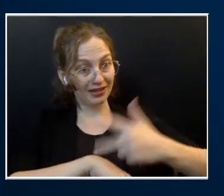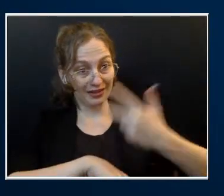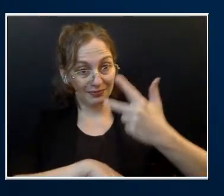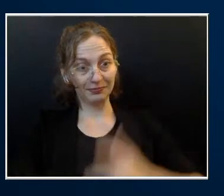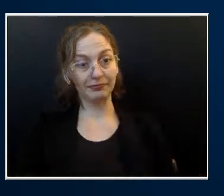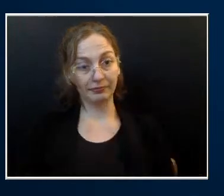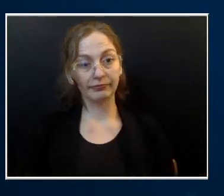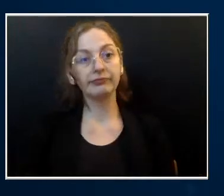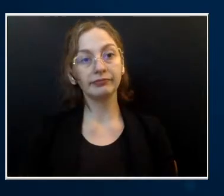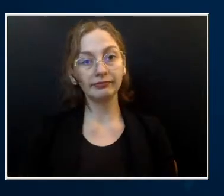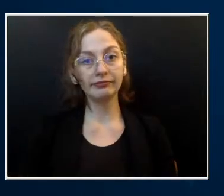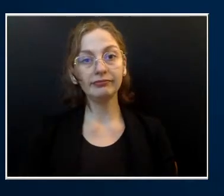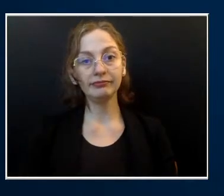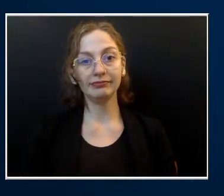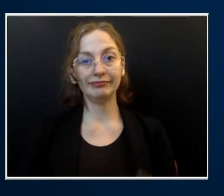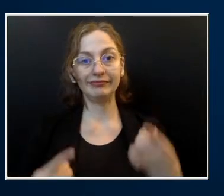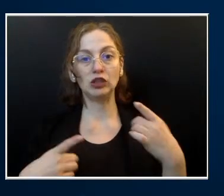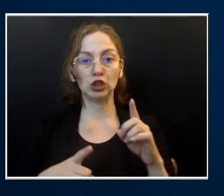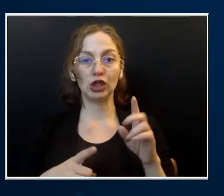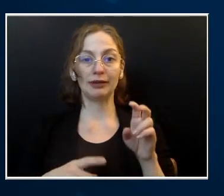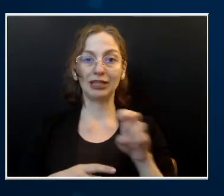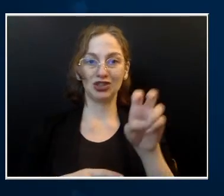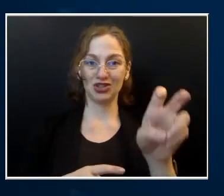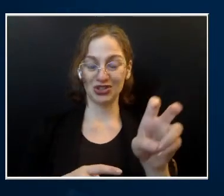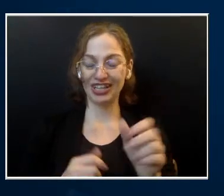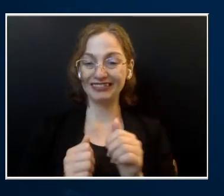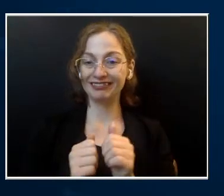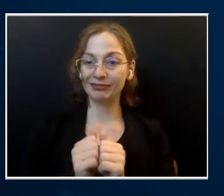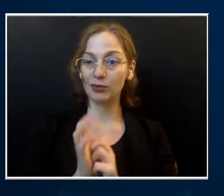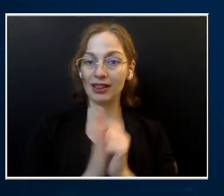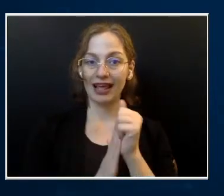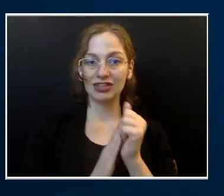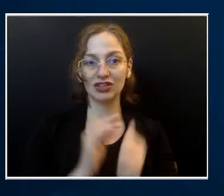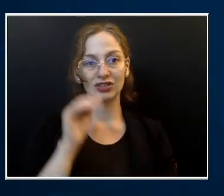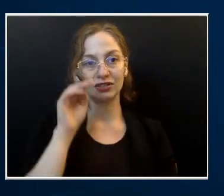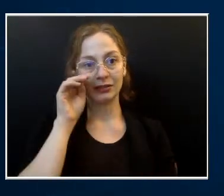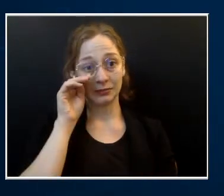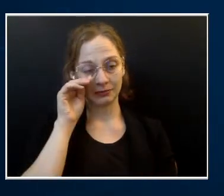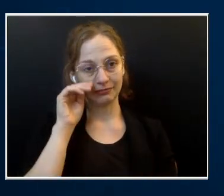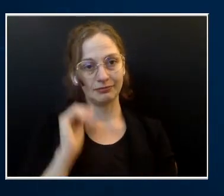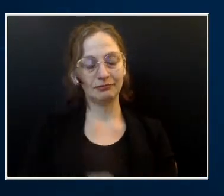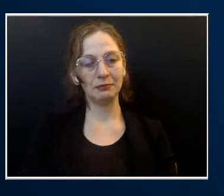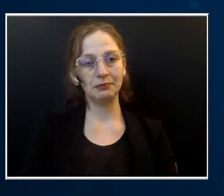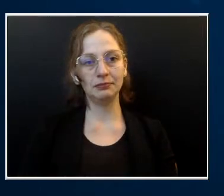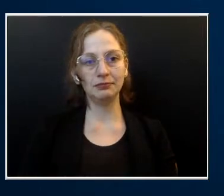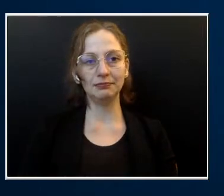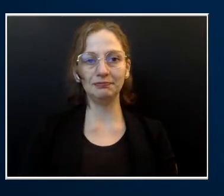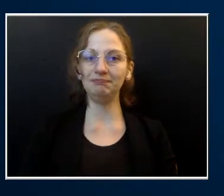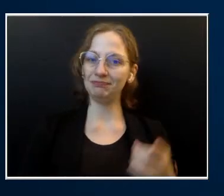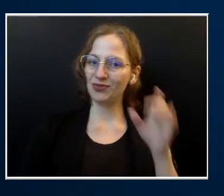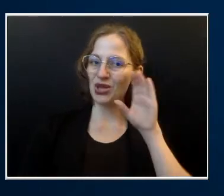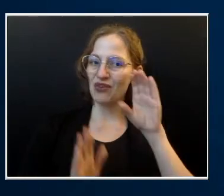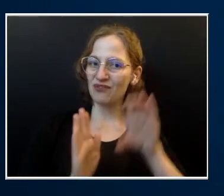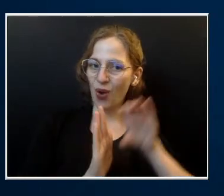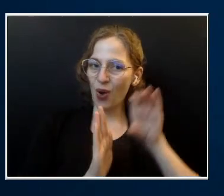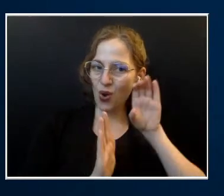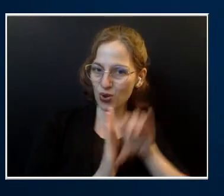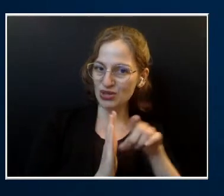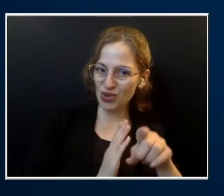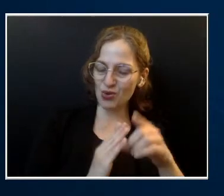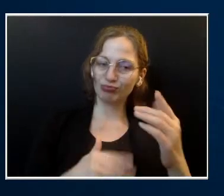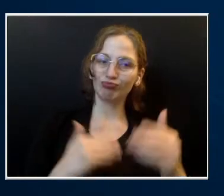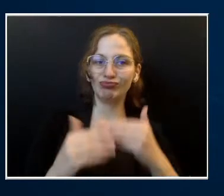in my cancer journey. So, yeah. So some of these are photos of you as you were kind of going through your different